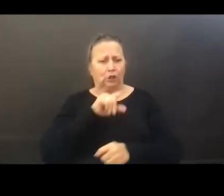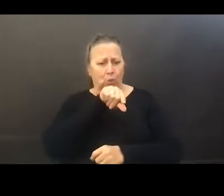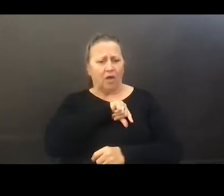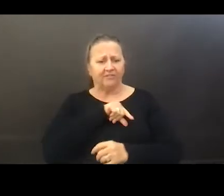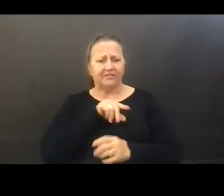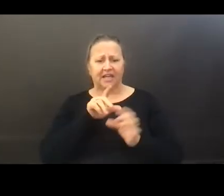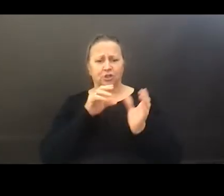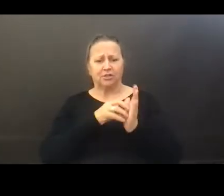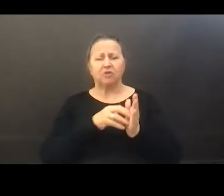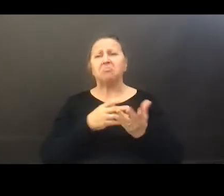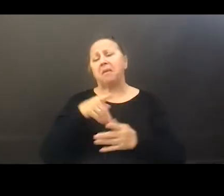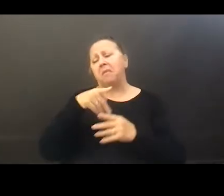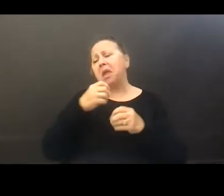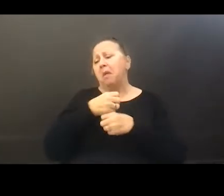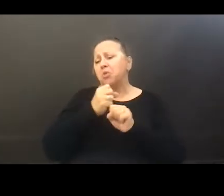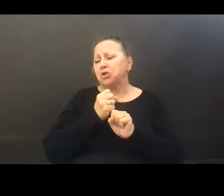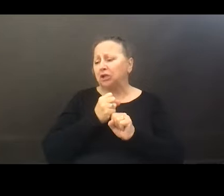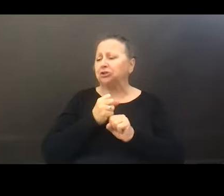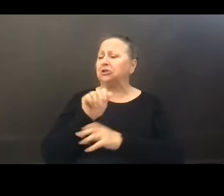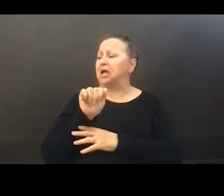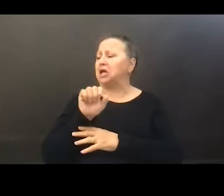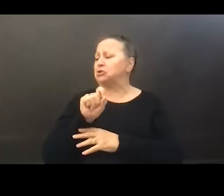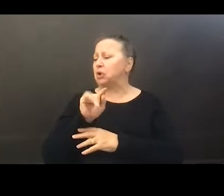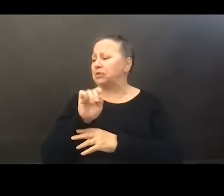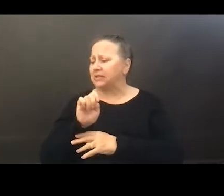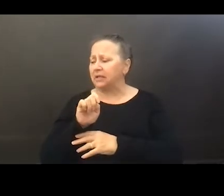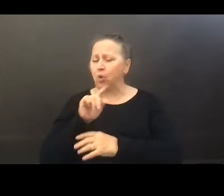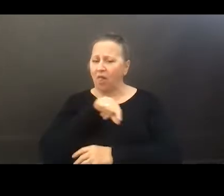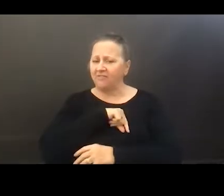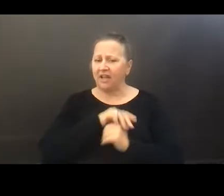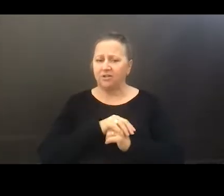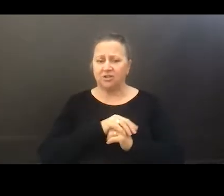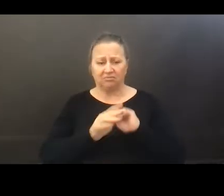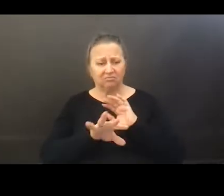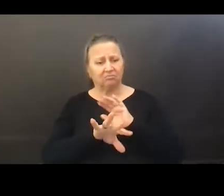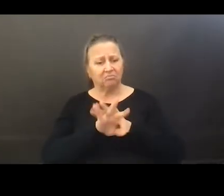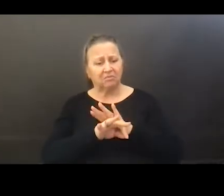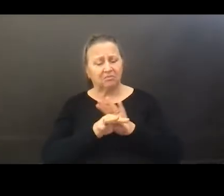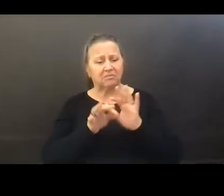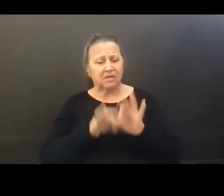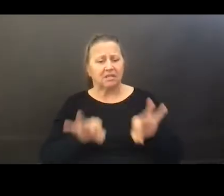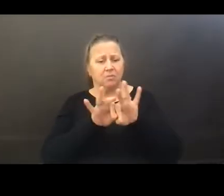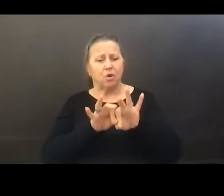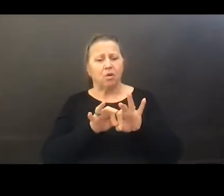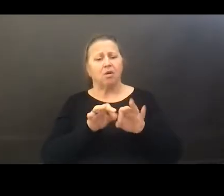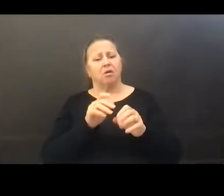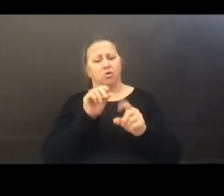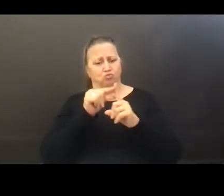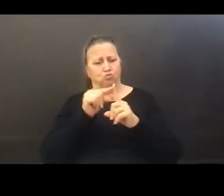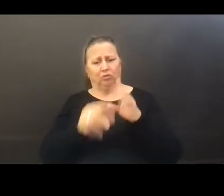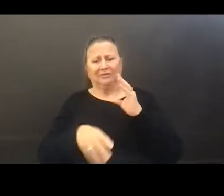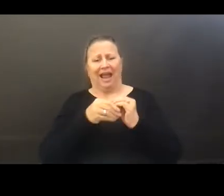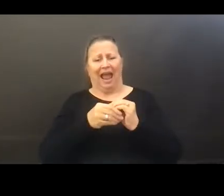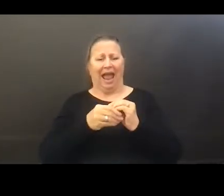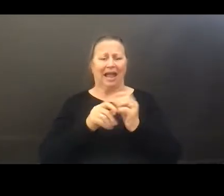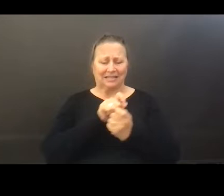maybe production associate qualifications. And note the keywords. Add relevant skills about yourself in